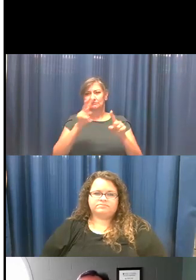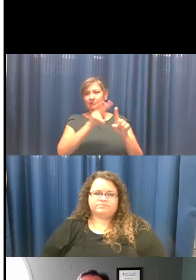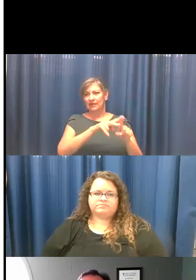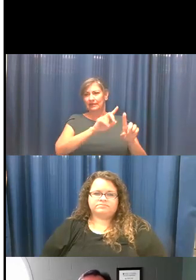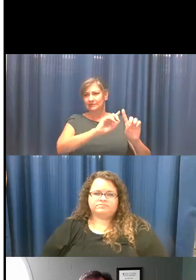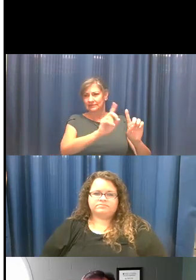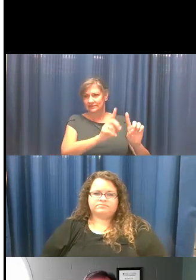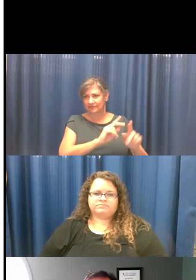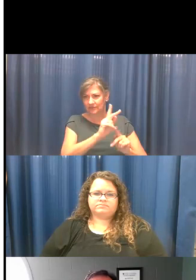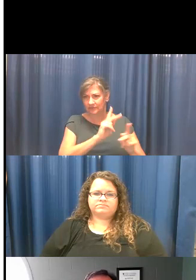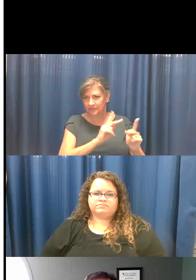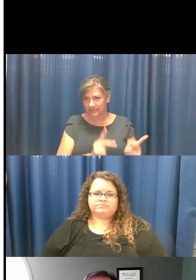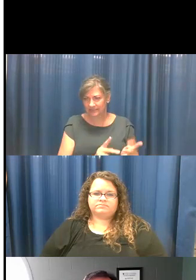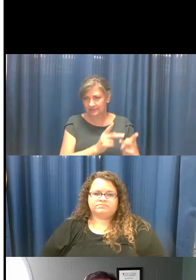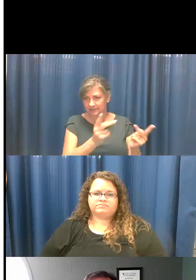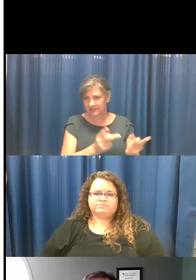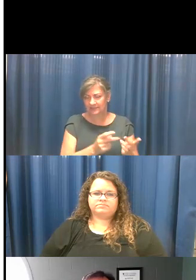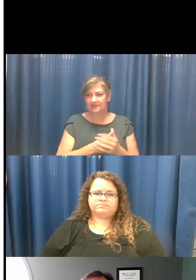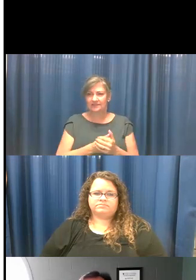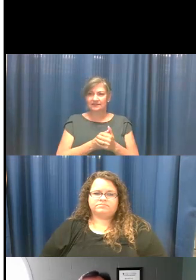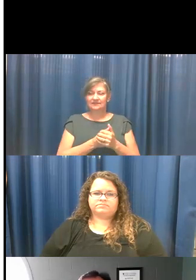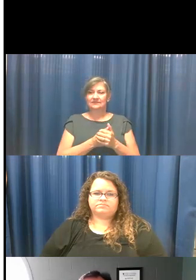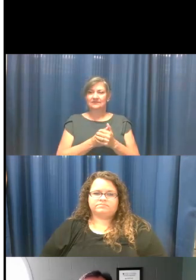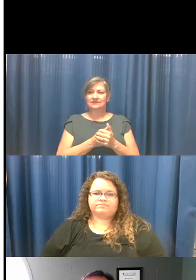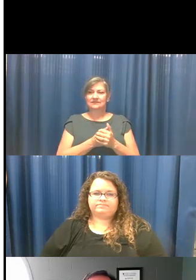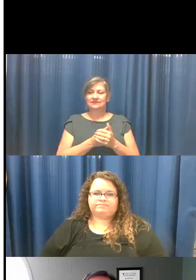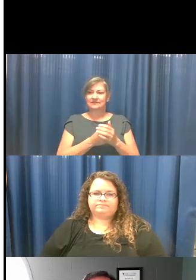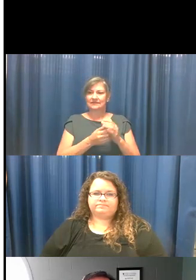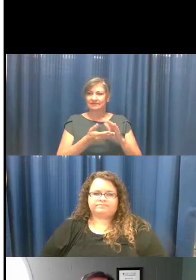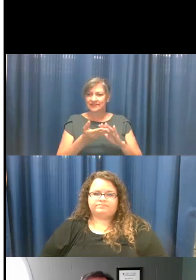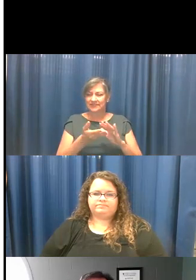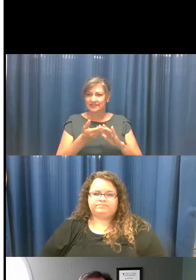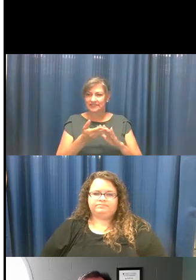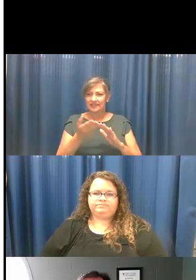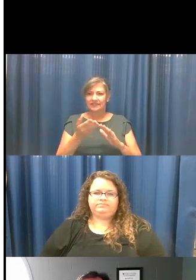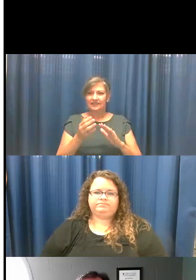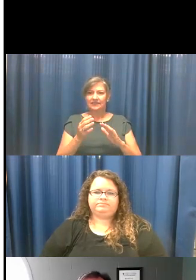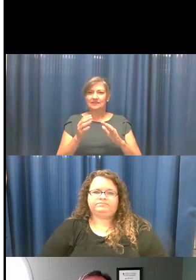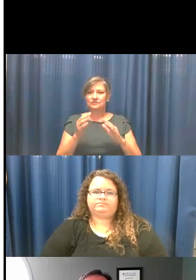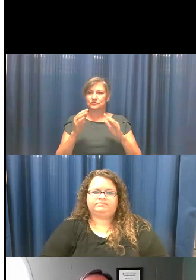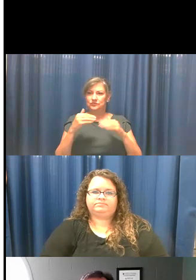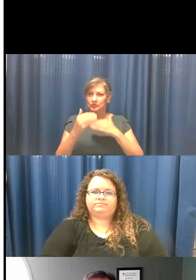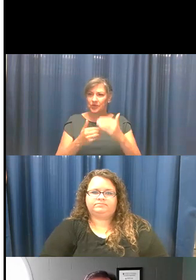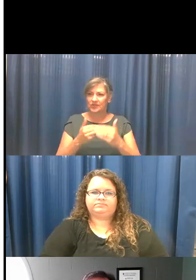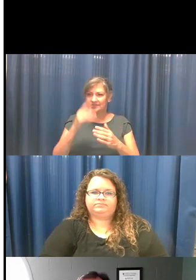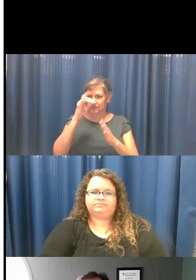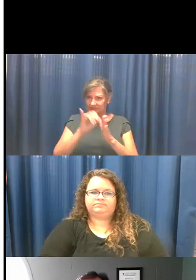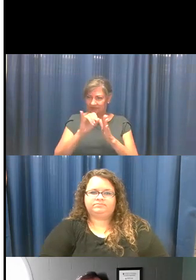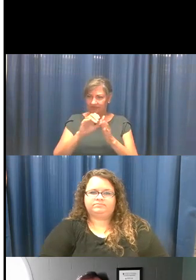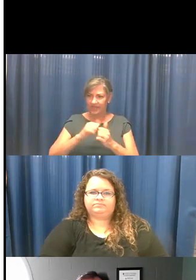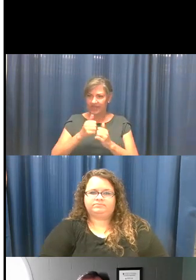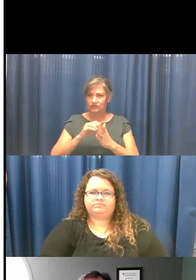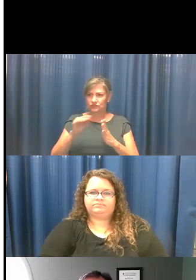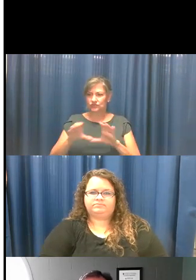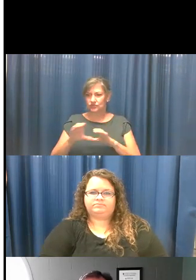elsewhere, facilitating really data-driven processes to understand how our students are doing and where there are deficits